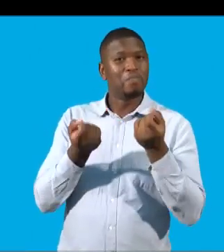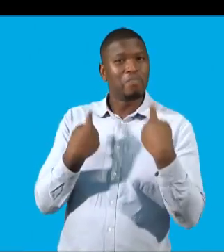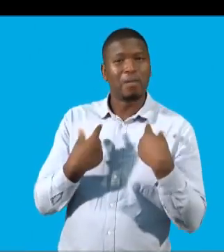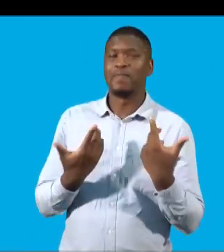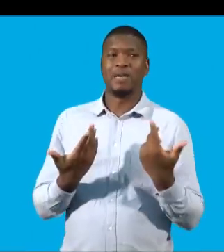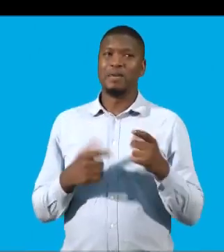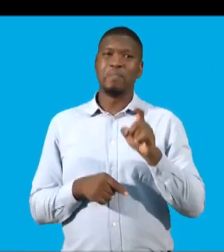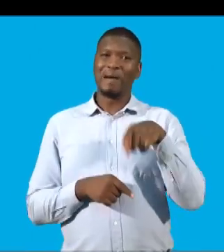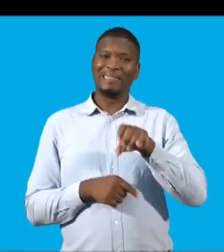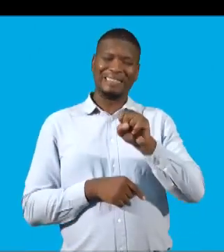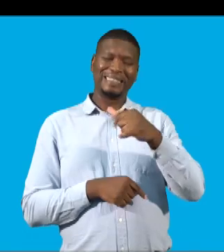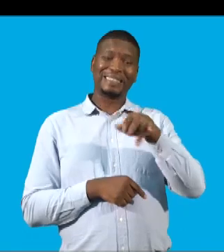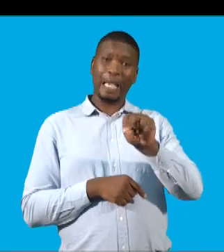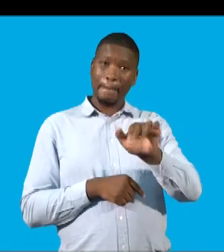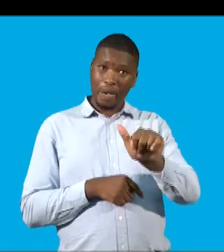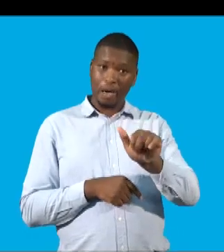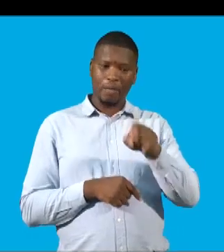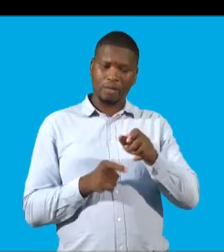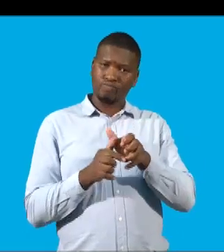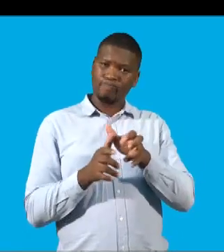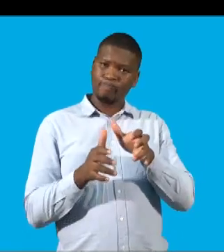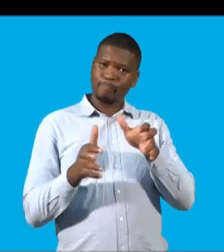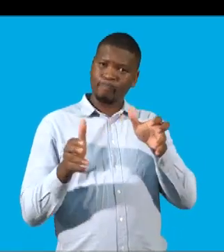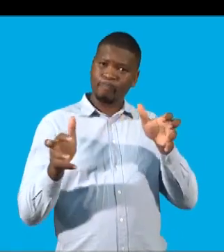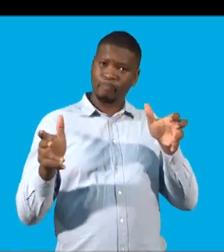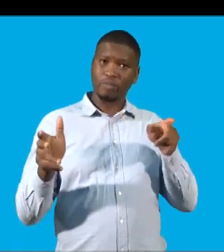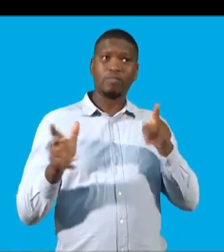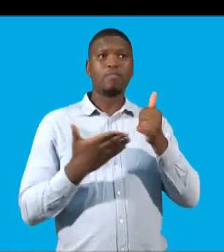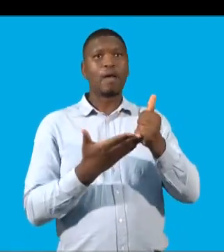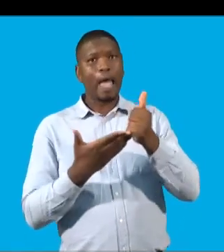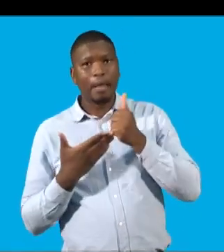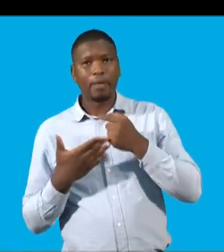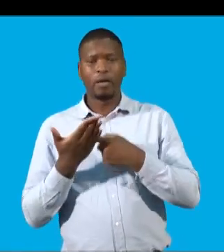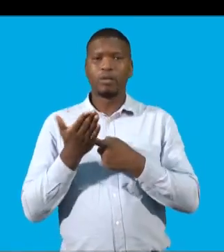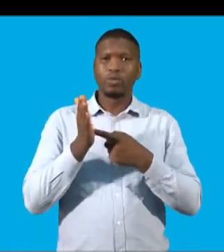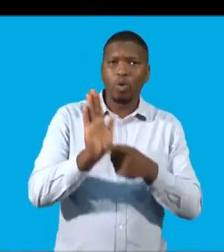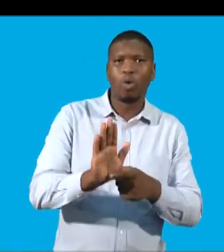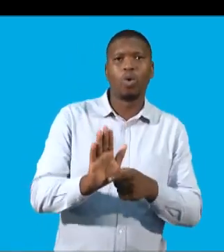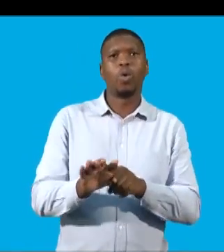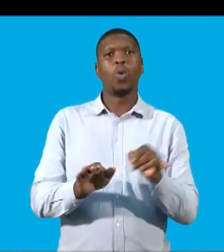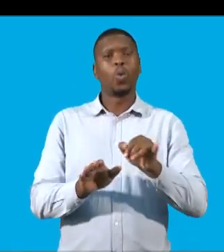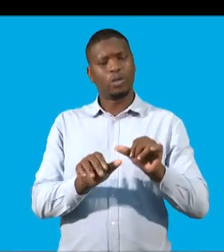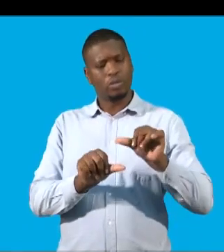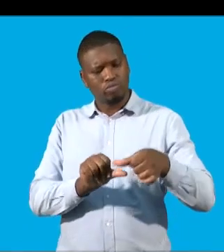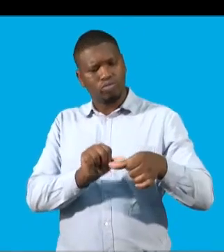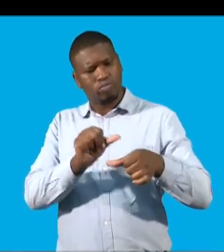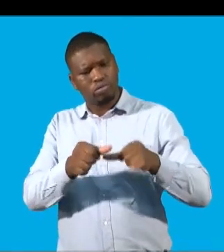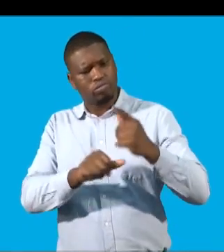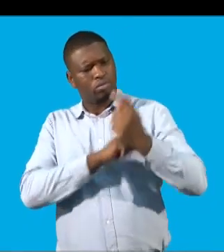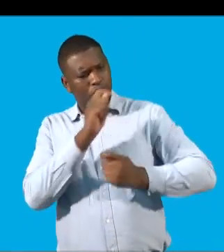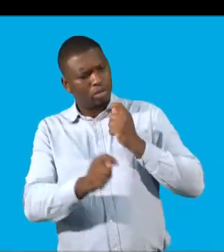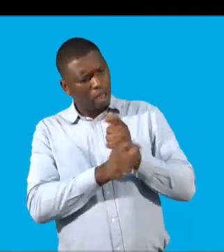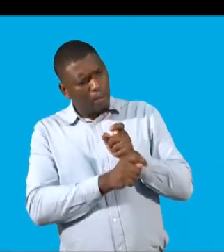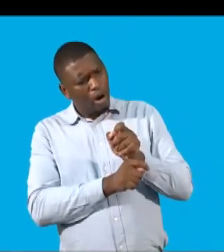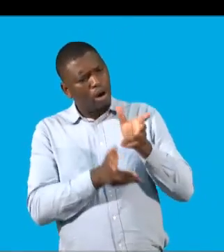that expanding the sigma notation allows us to know which type of sequence it is so that the